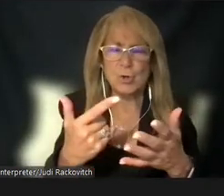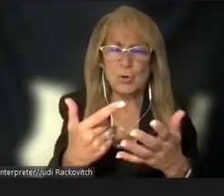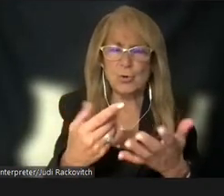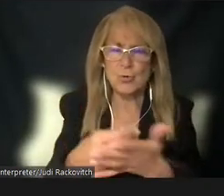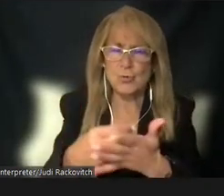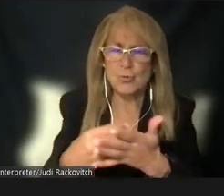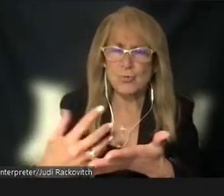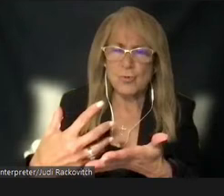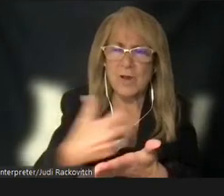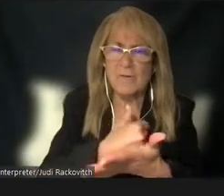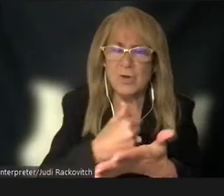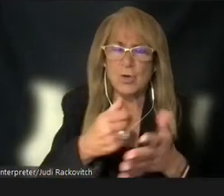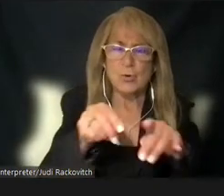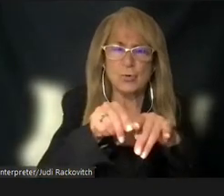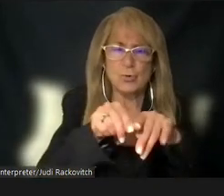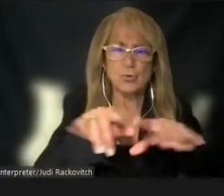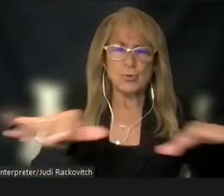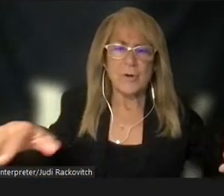rail.